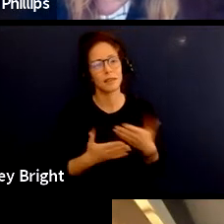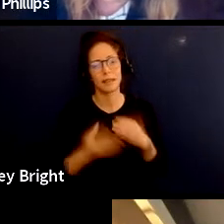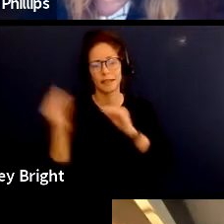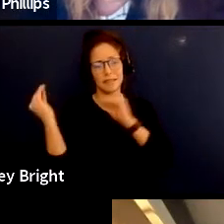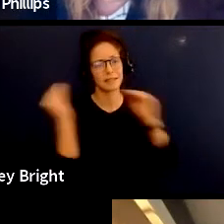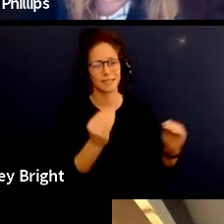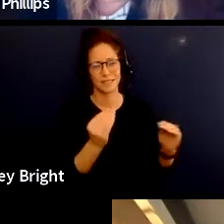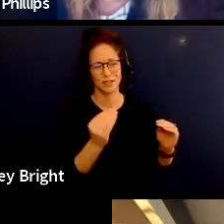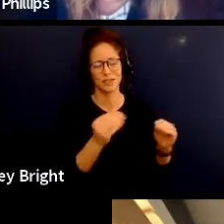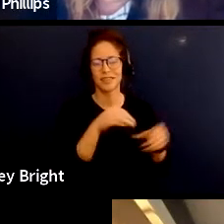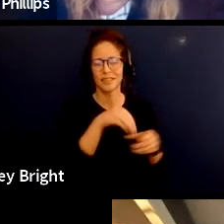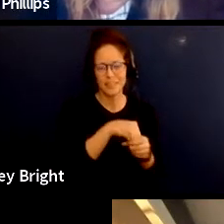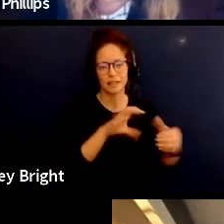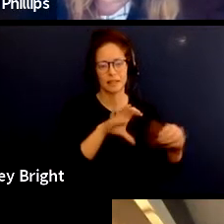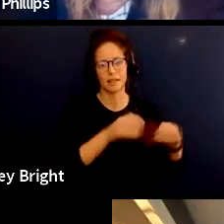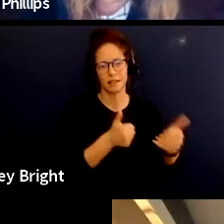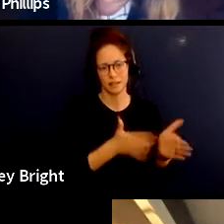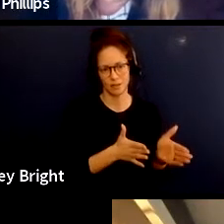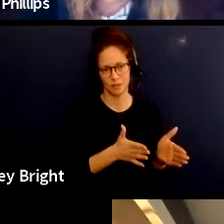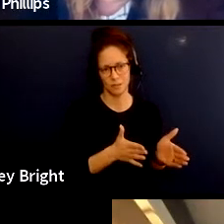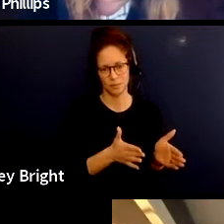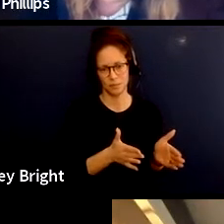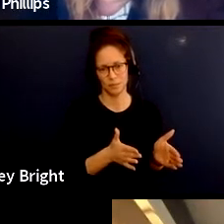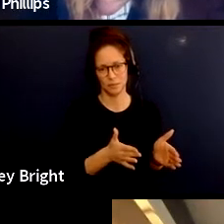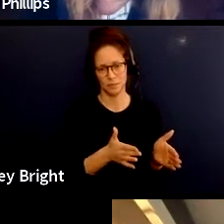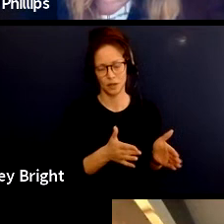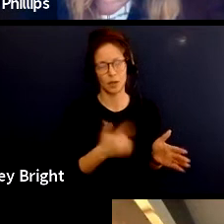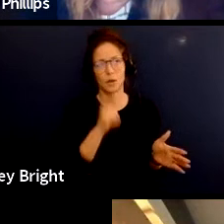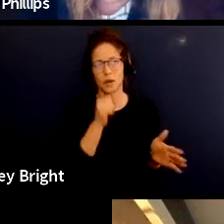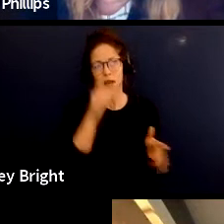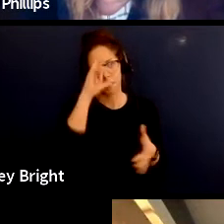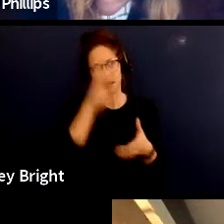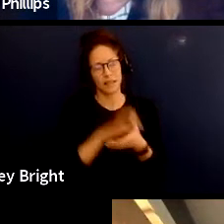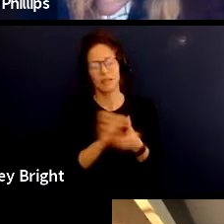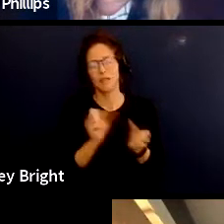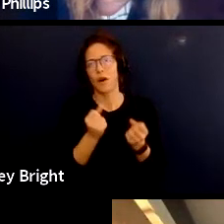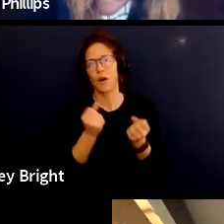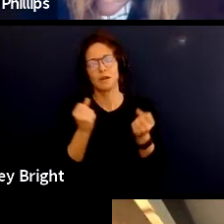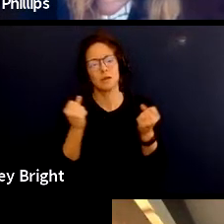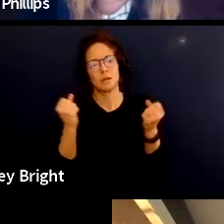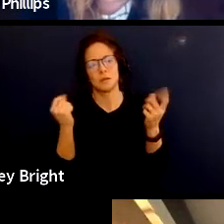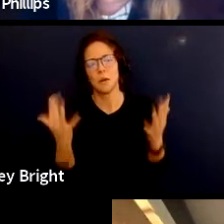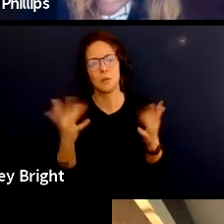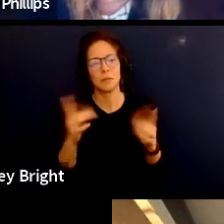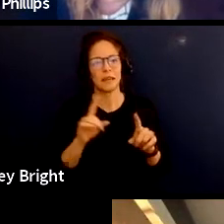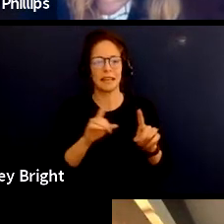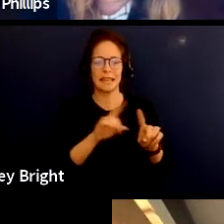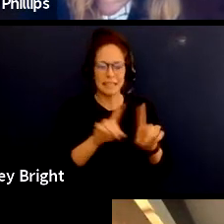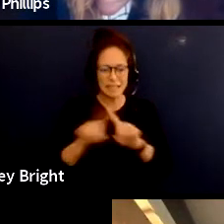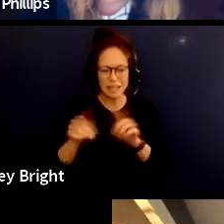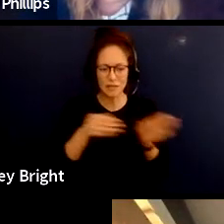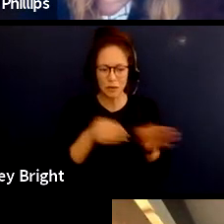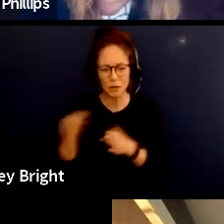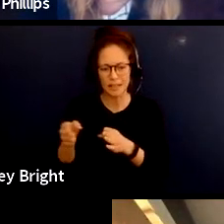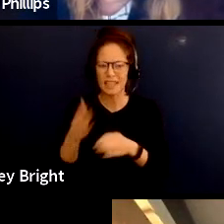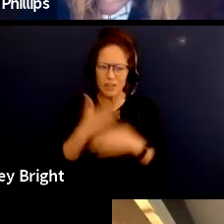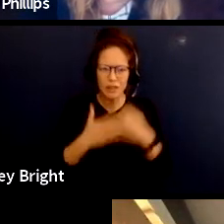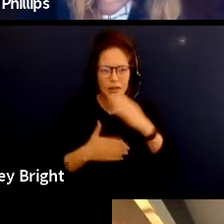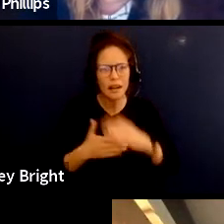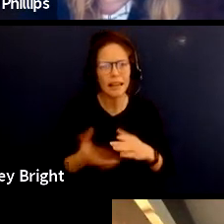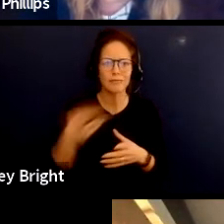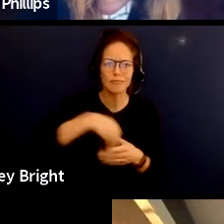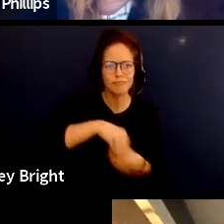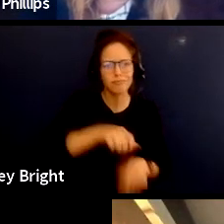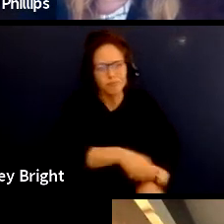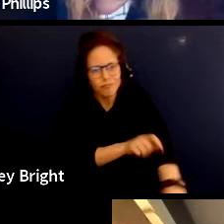teaching. I've got all these, you would not believe how many different things I have to enhance learning that are all hands-on. So it makes